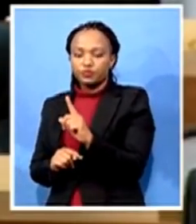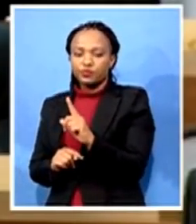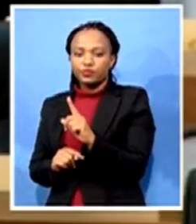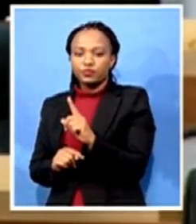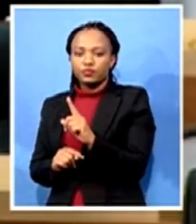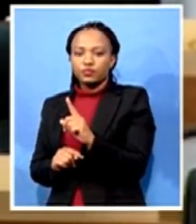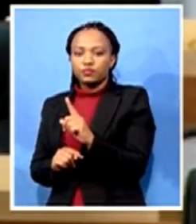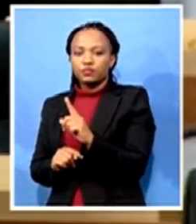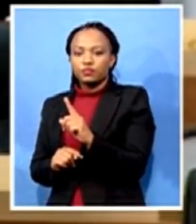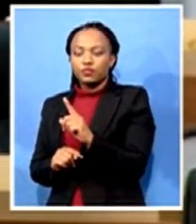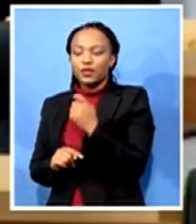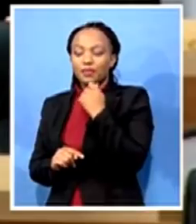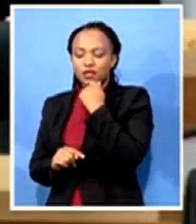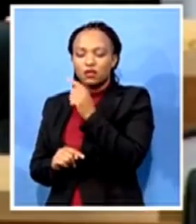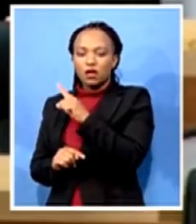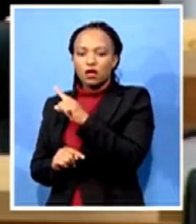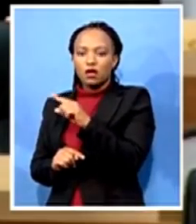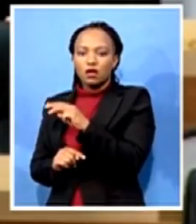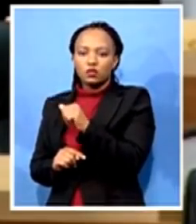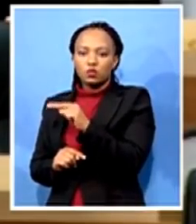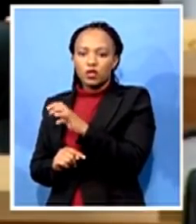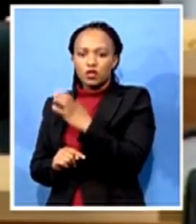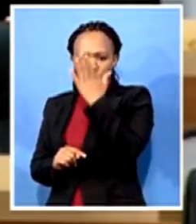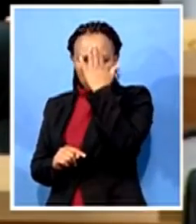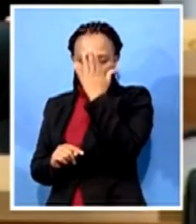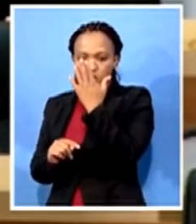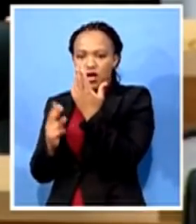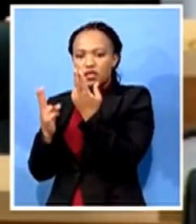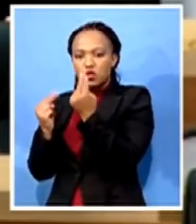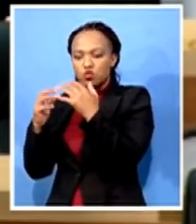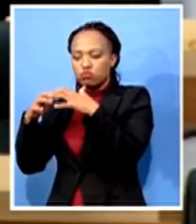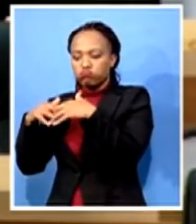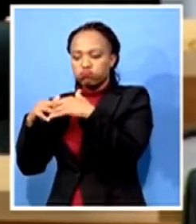new database comprised of the